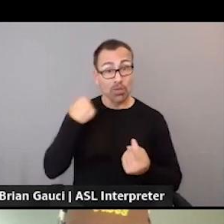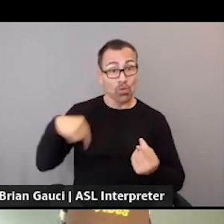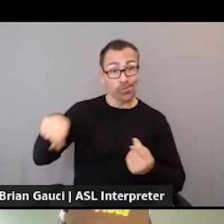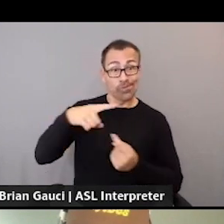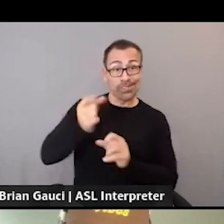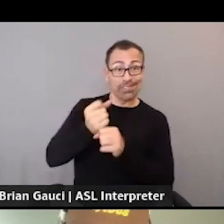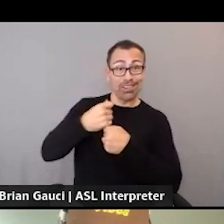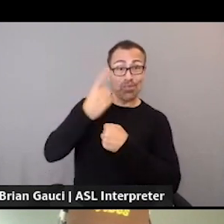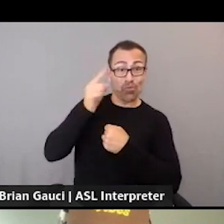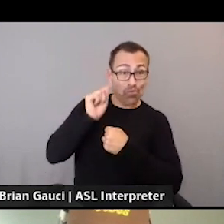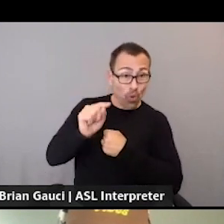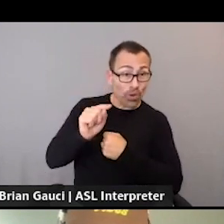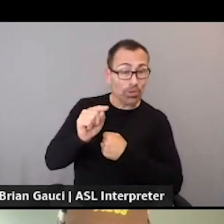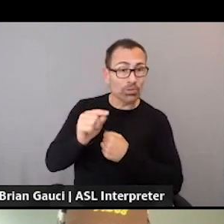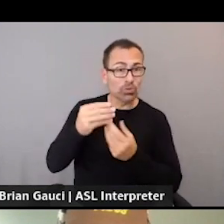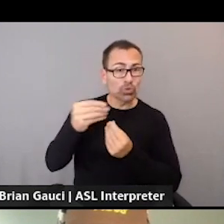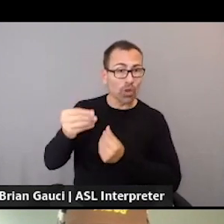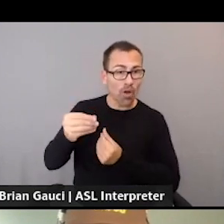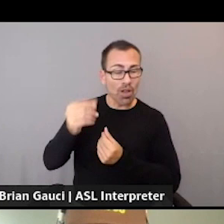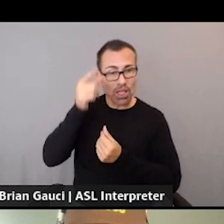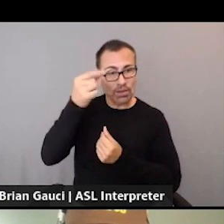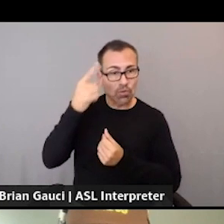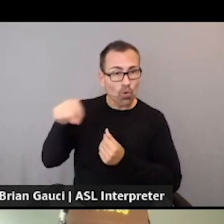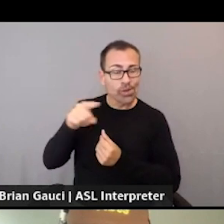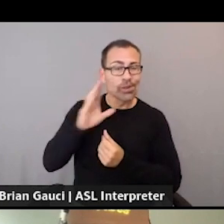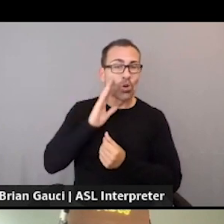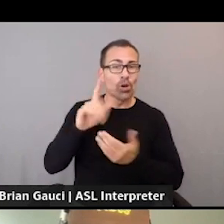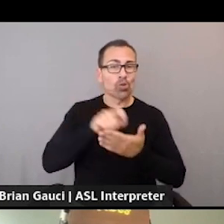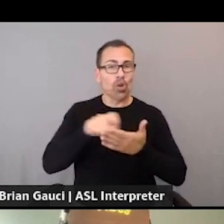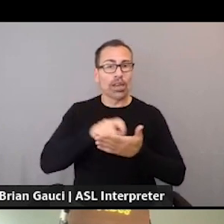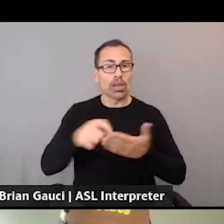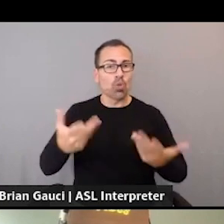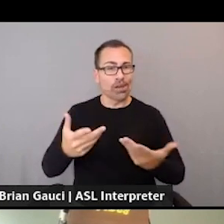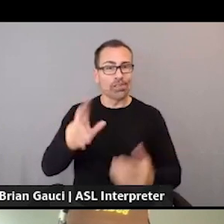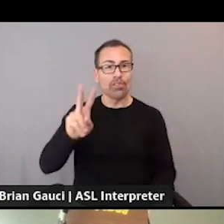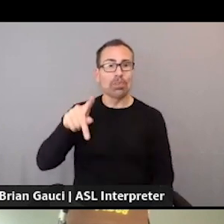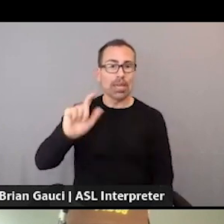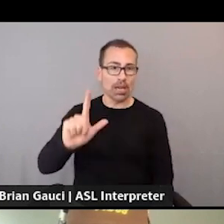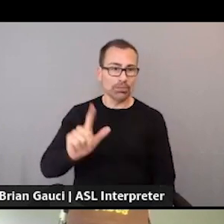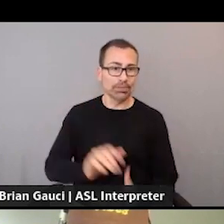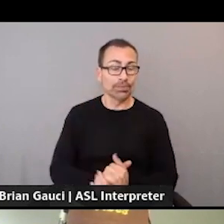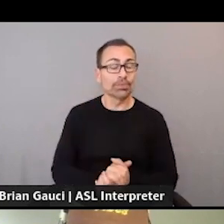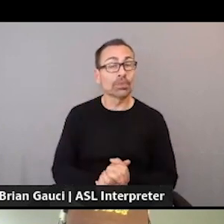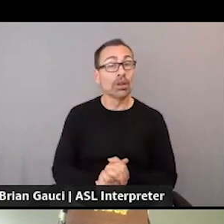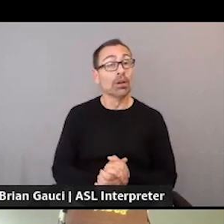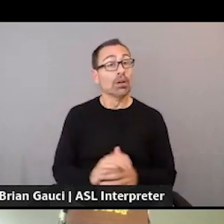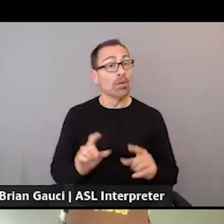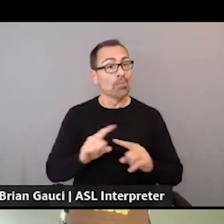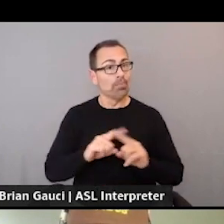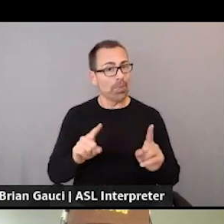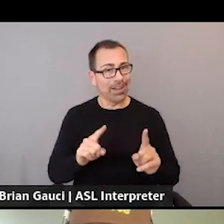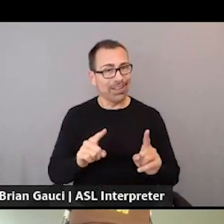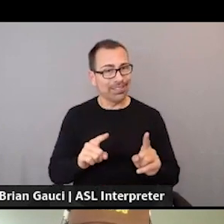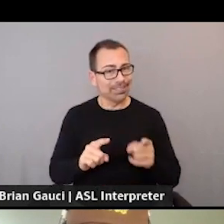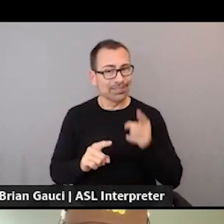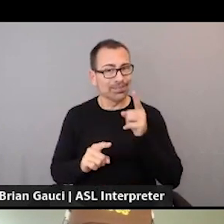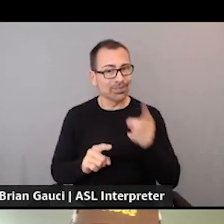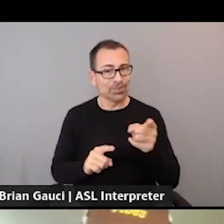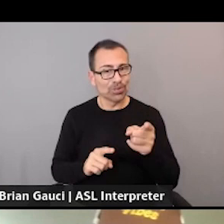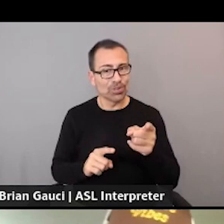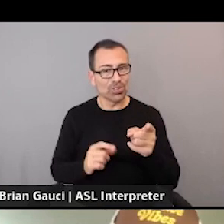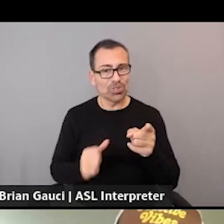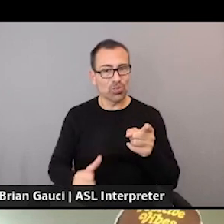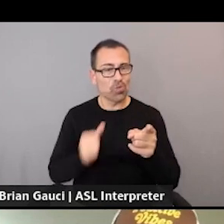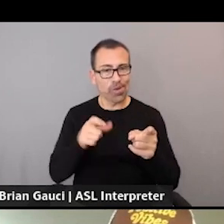if we're generating your resolver logic for you, we're going to write it in VTL. Okay? But we're not going to let you all go through